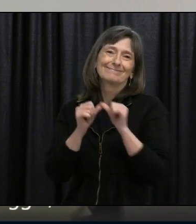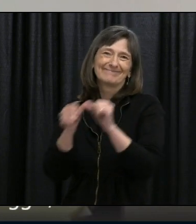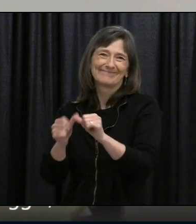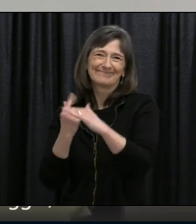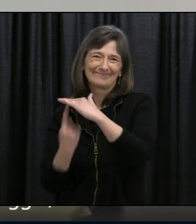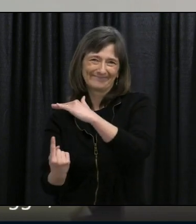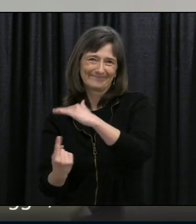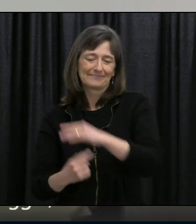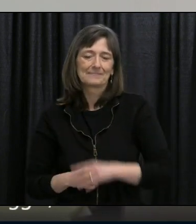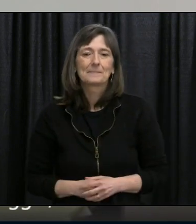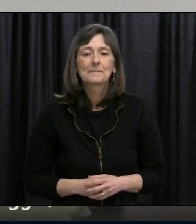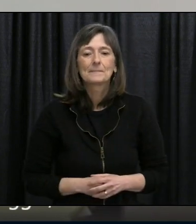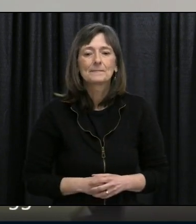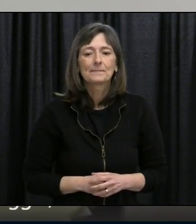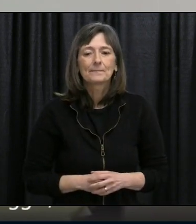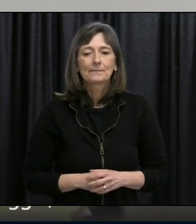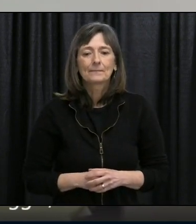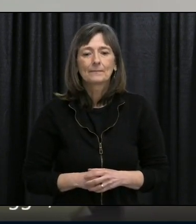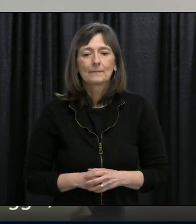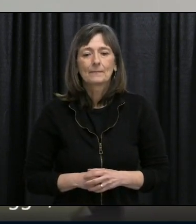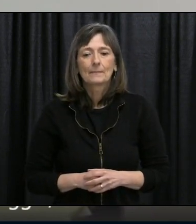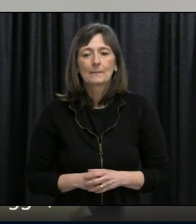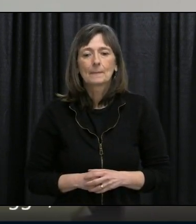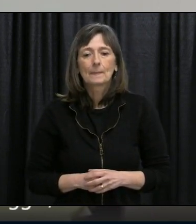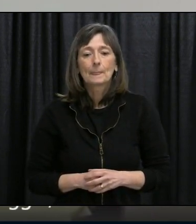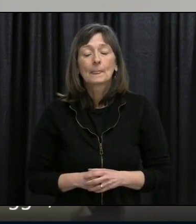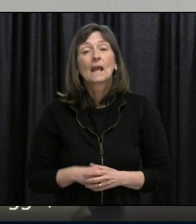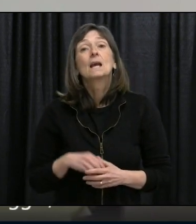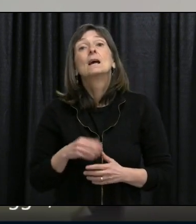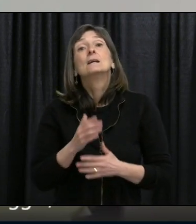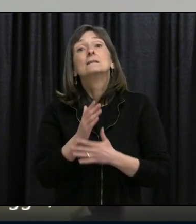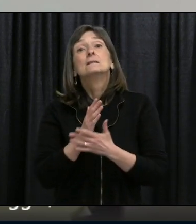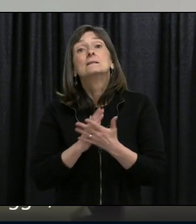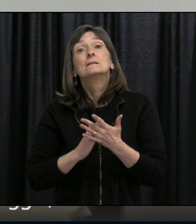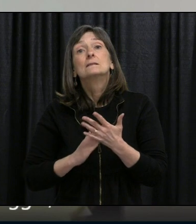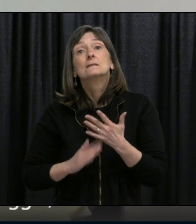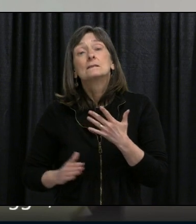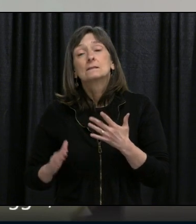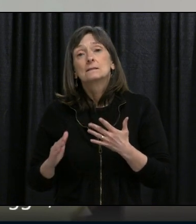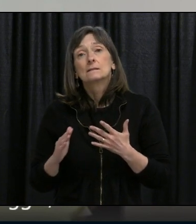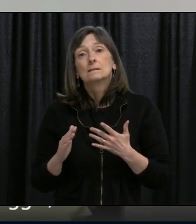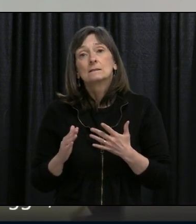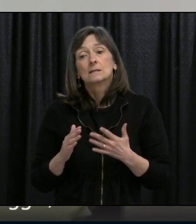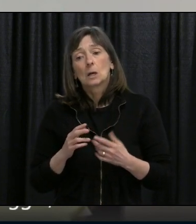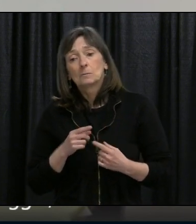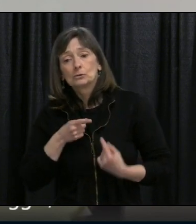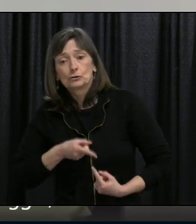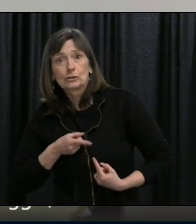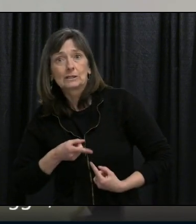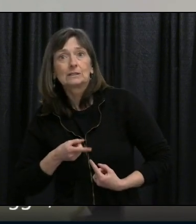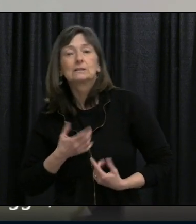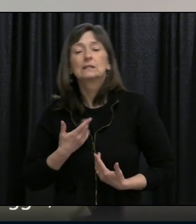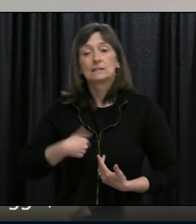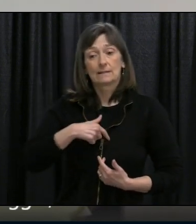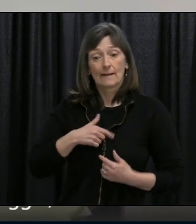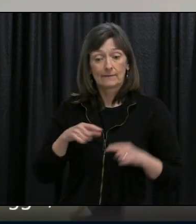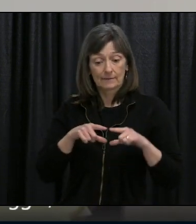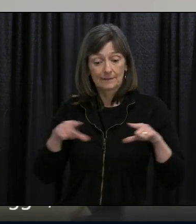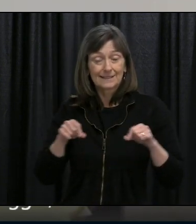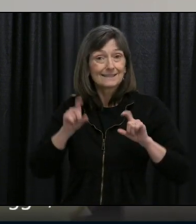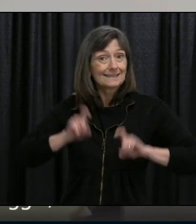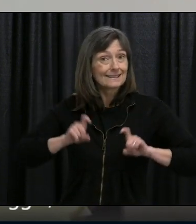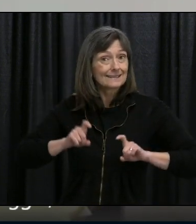province and across the country is for those of us who do have some testing capacity is how best to use this. We